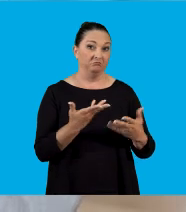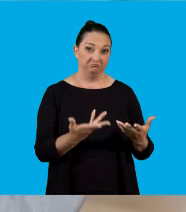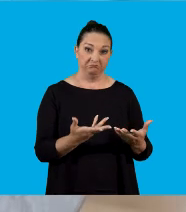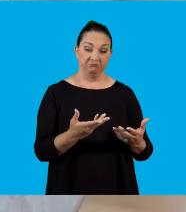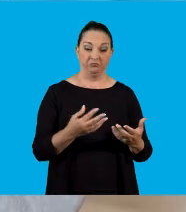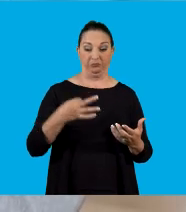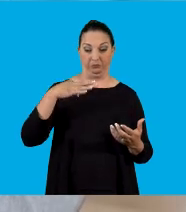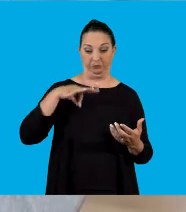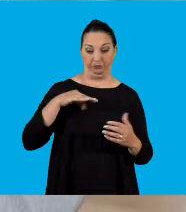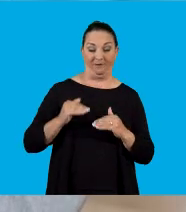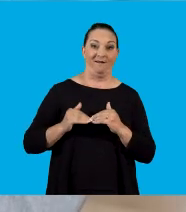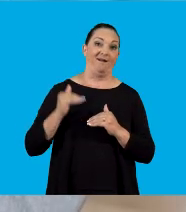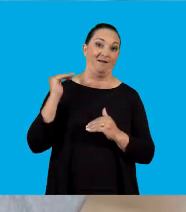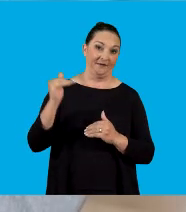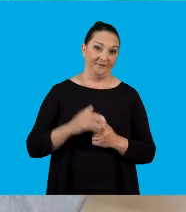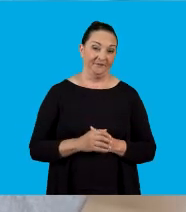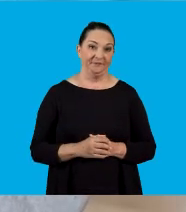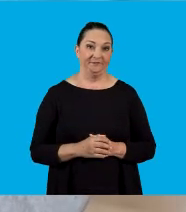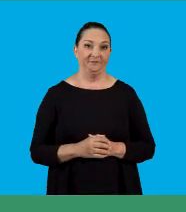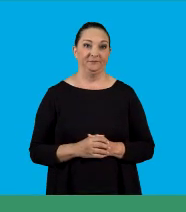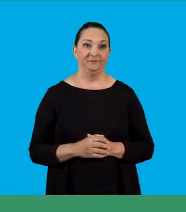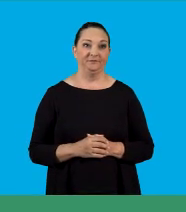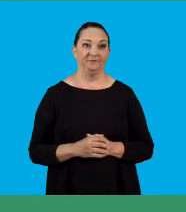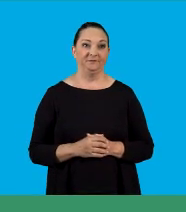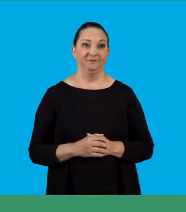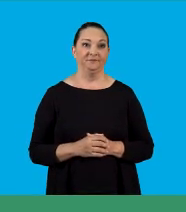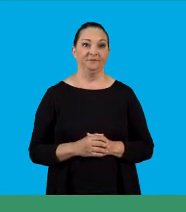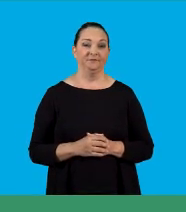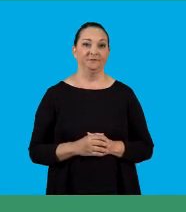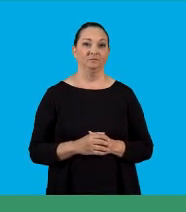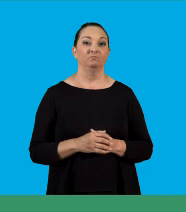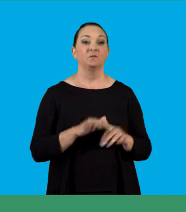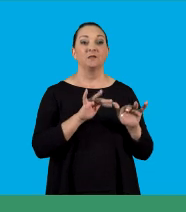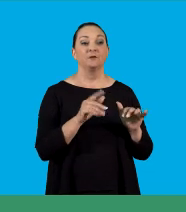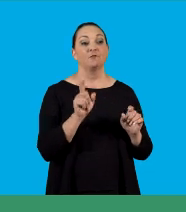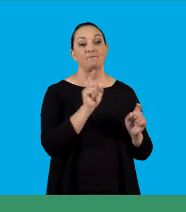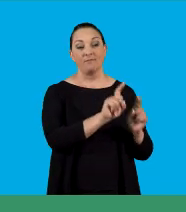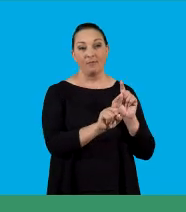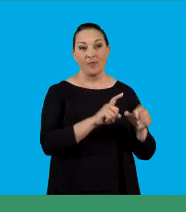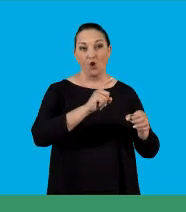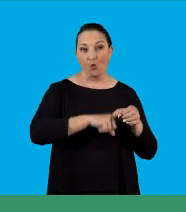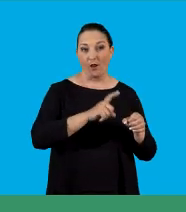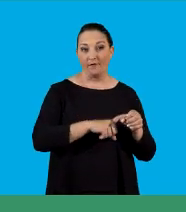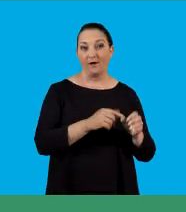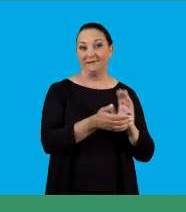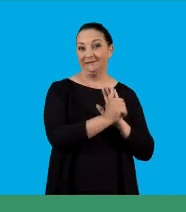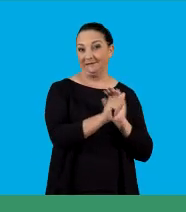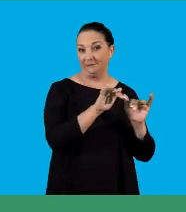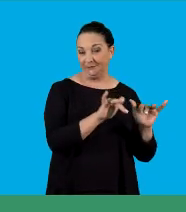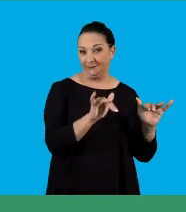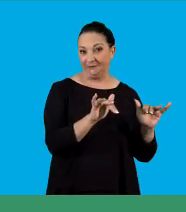in what? In higher profitability. It attracts qualified or skilled and experienced employees who